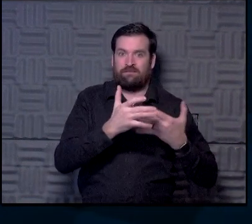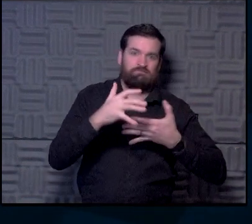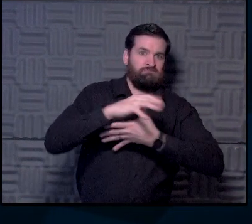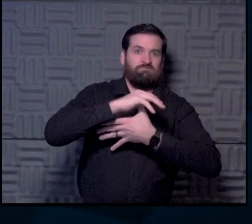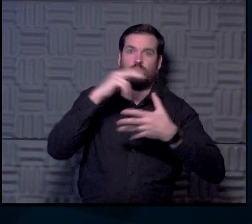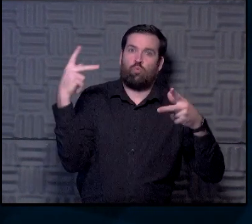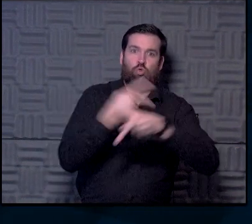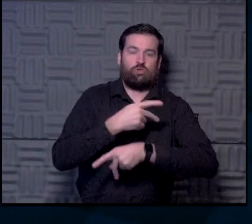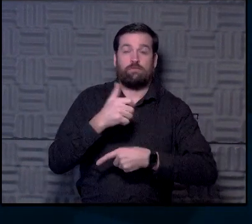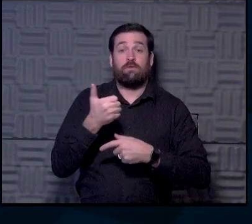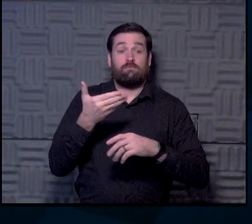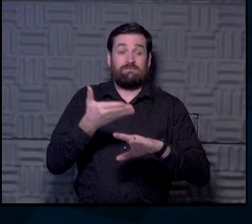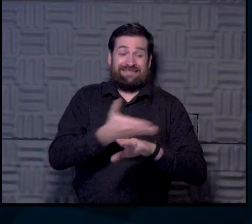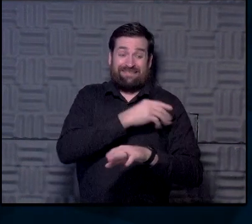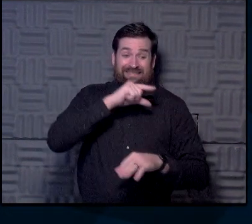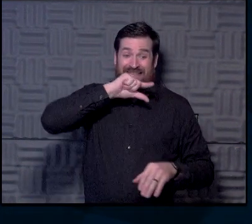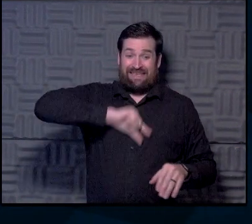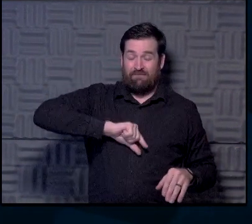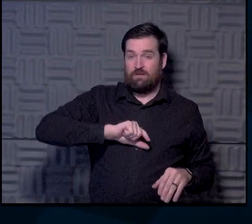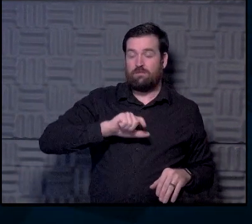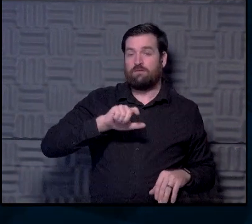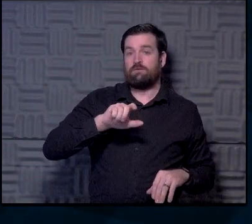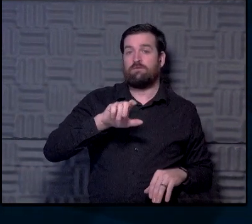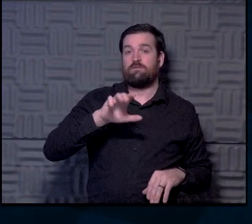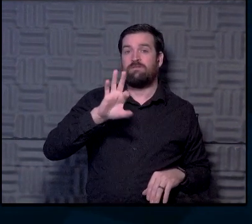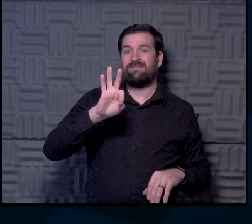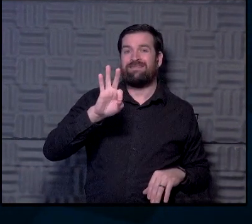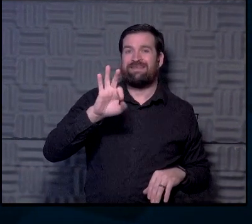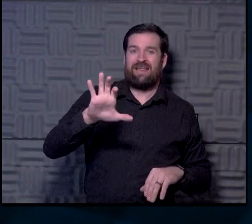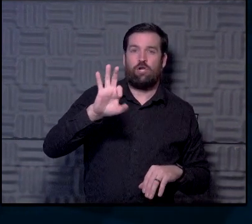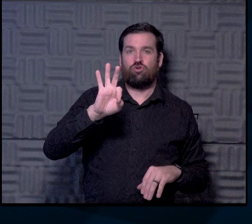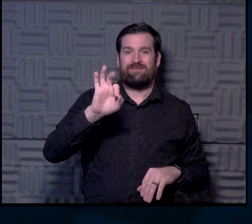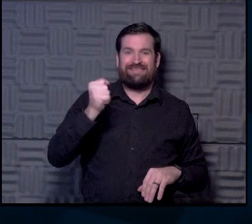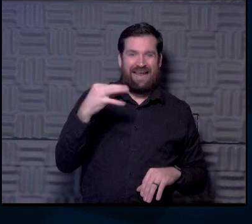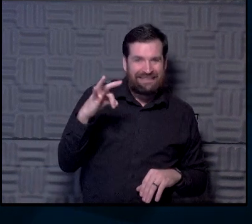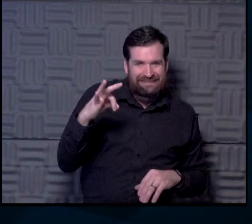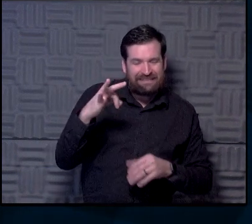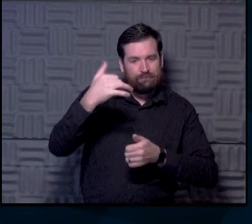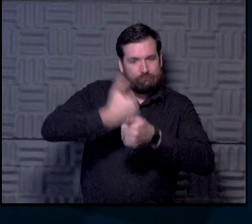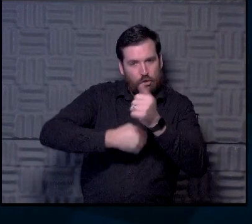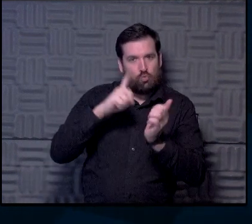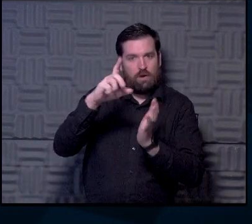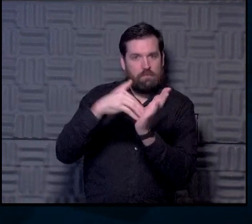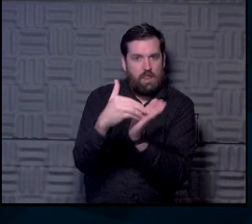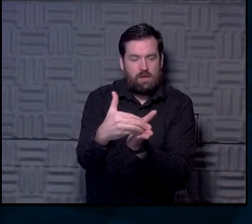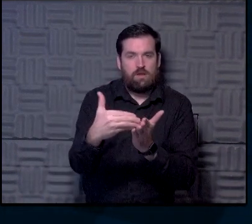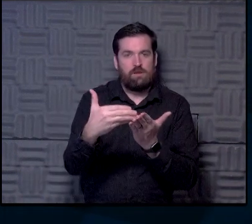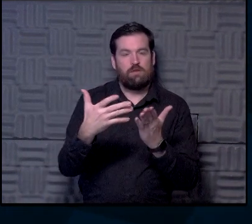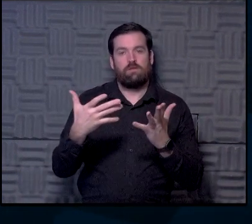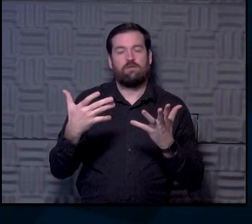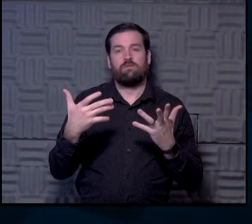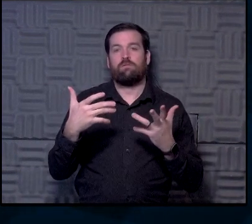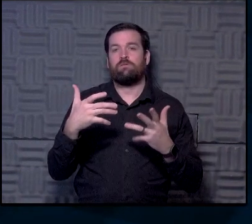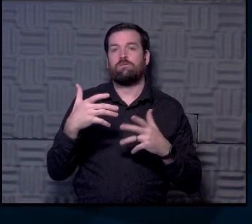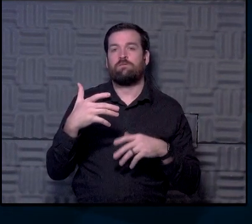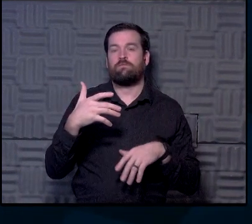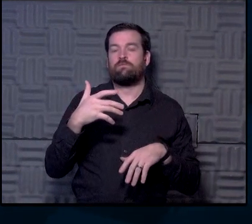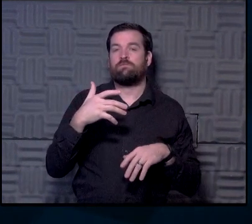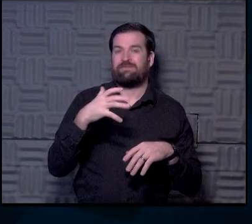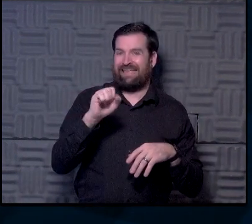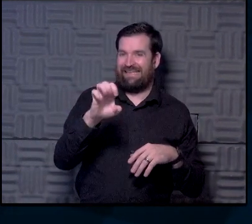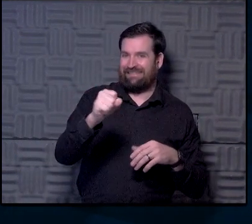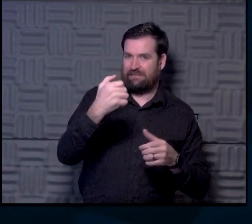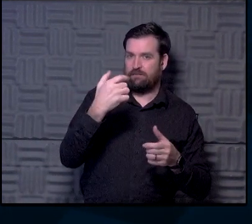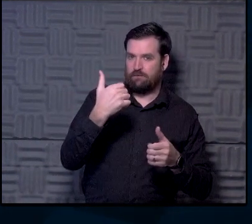the Thanksgiving holiday where that 919 cases per million population, the population adjusted number of new cases per day for the